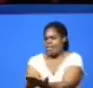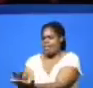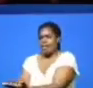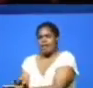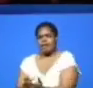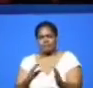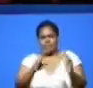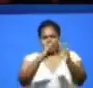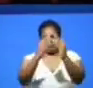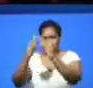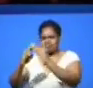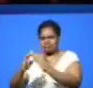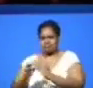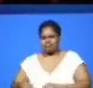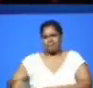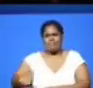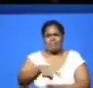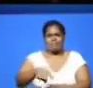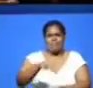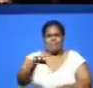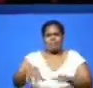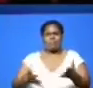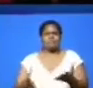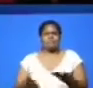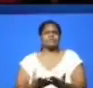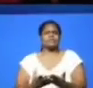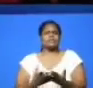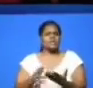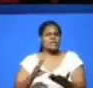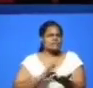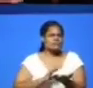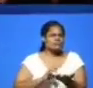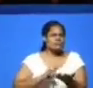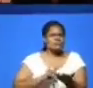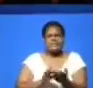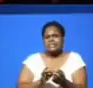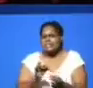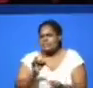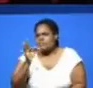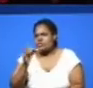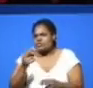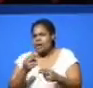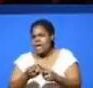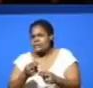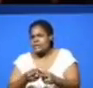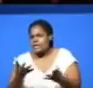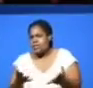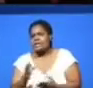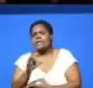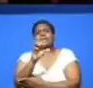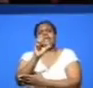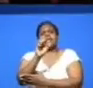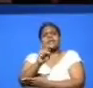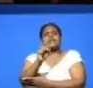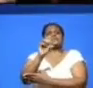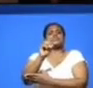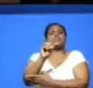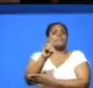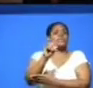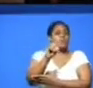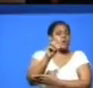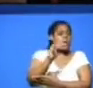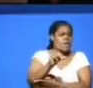which spiritually is called Sodom and Egypt, where